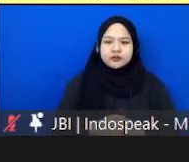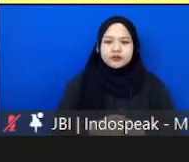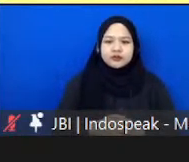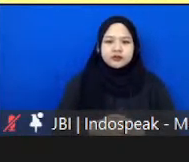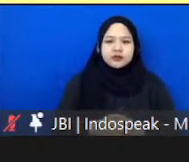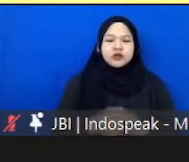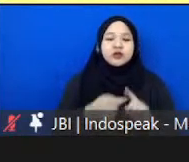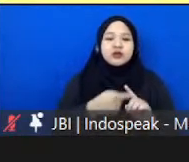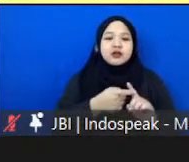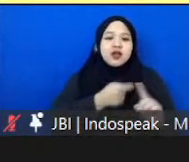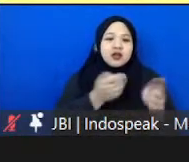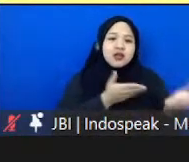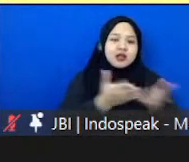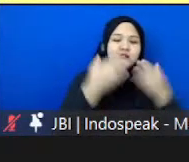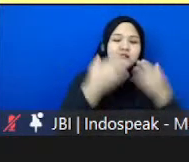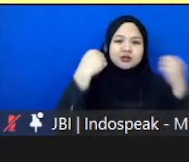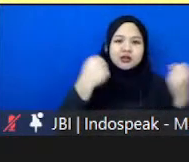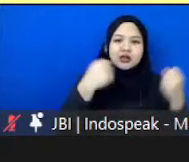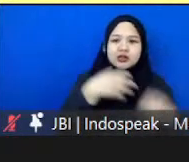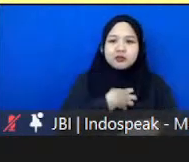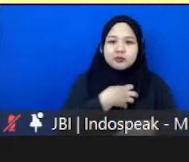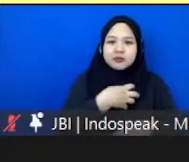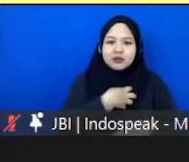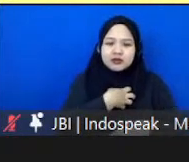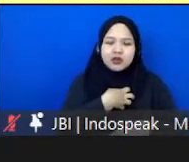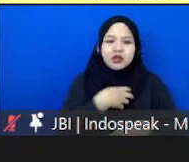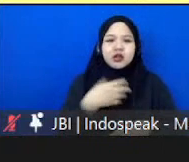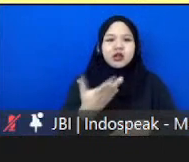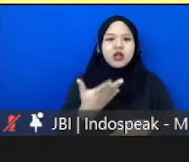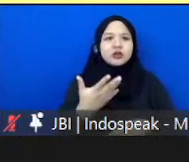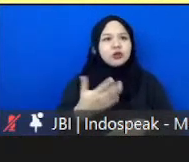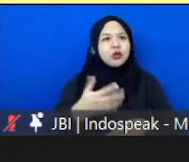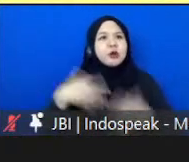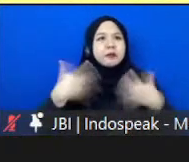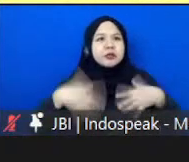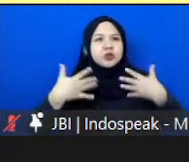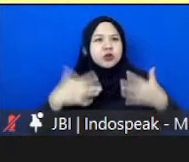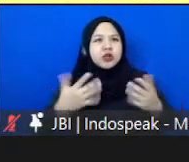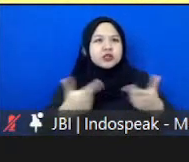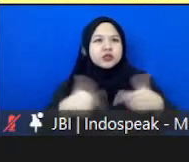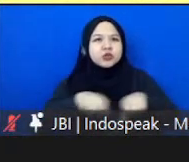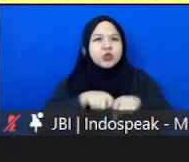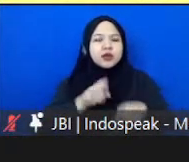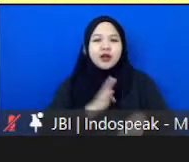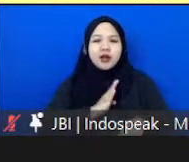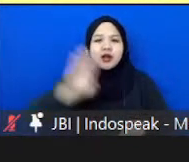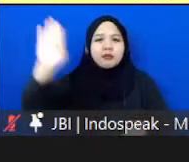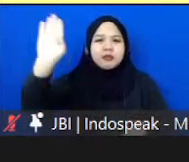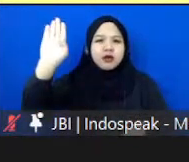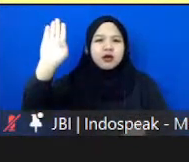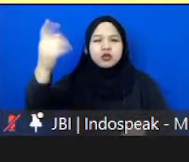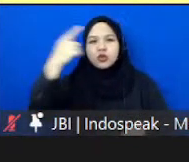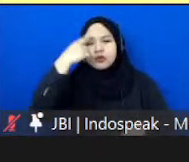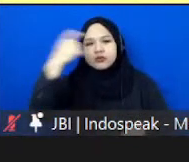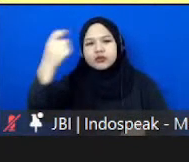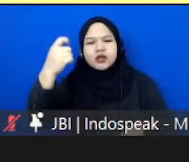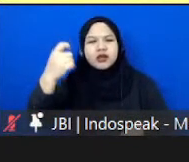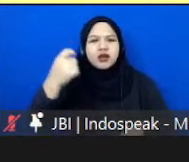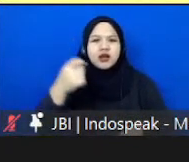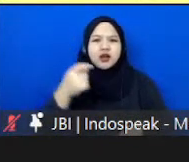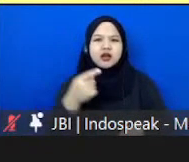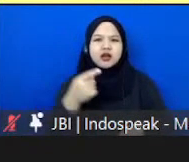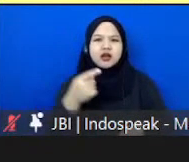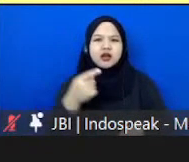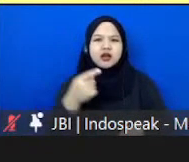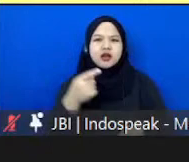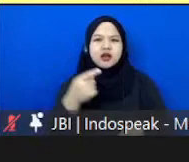mental health services and faith-based practitioners, for instance, by people with mental health needs is consistently